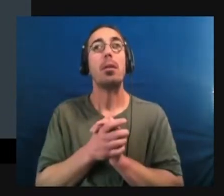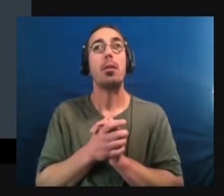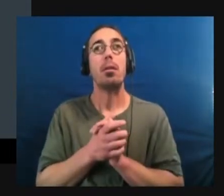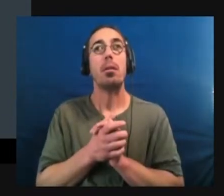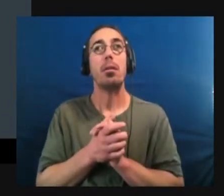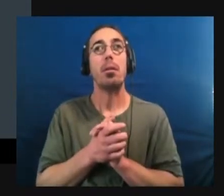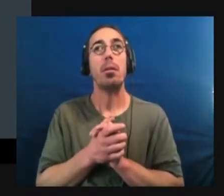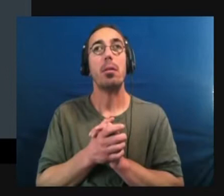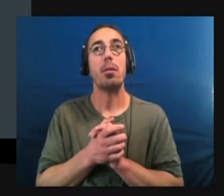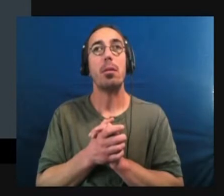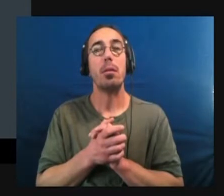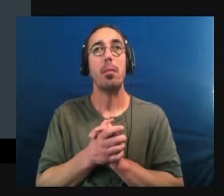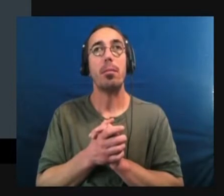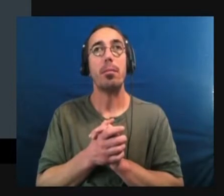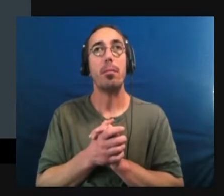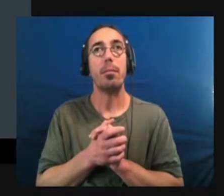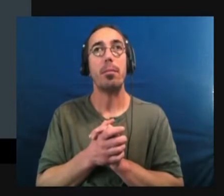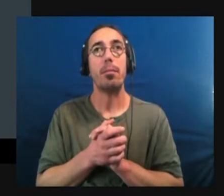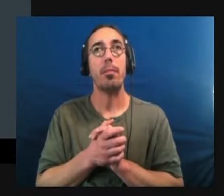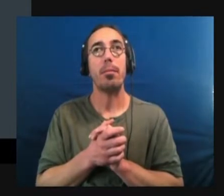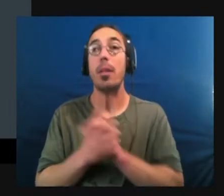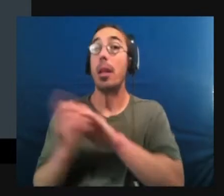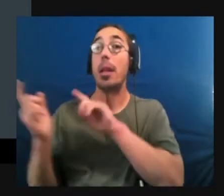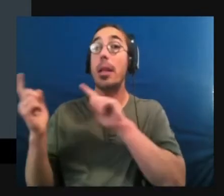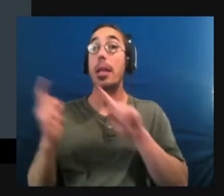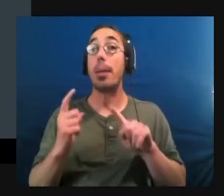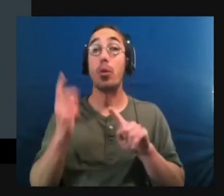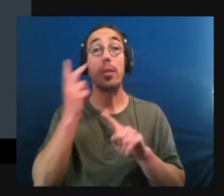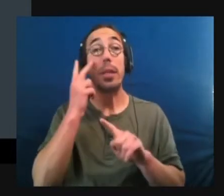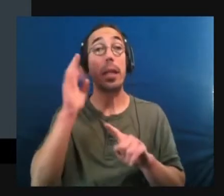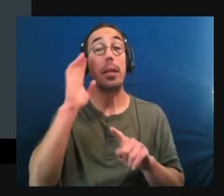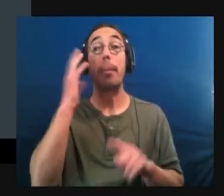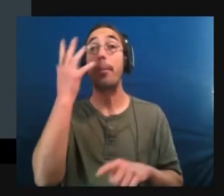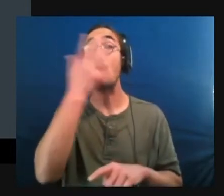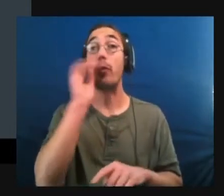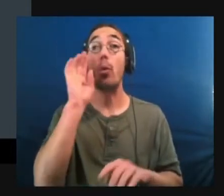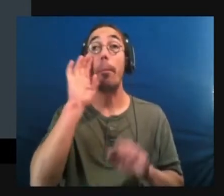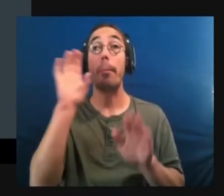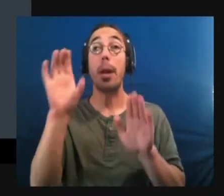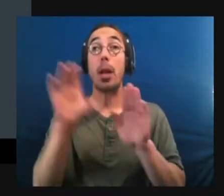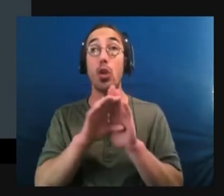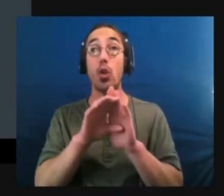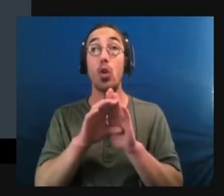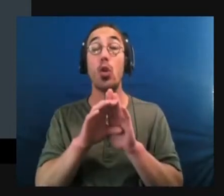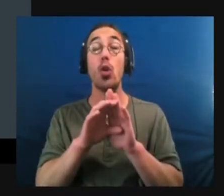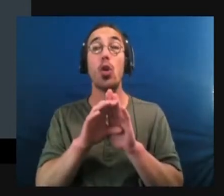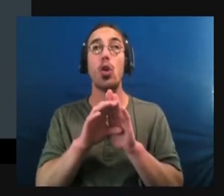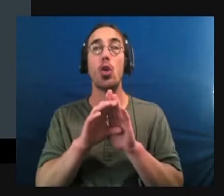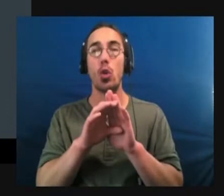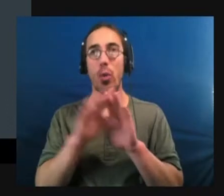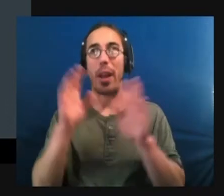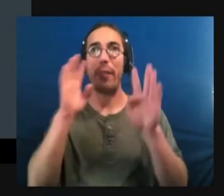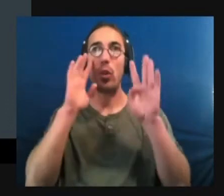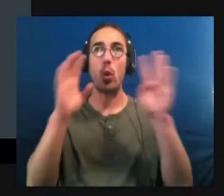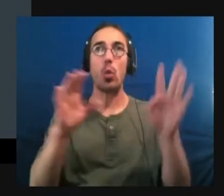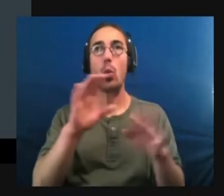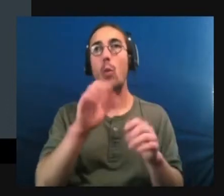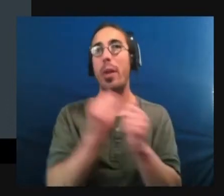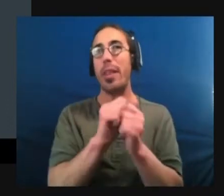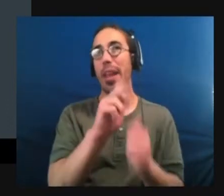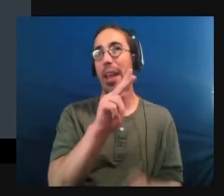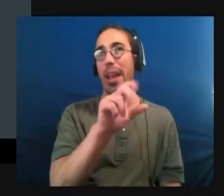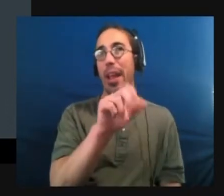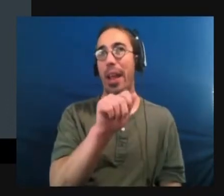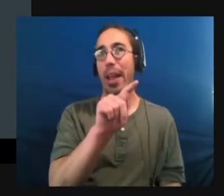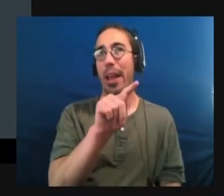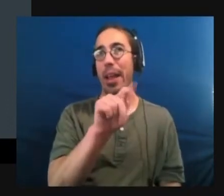this beautiful illustration that I would have the ability to co-create with Kate Jones, who